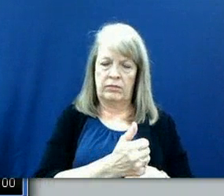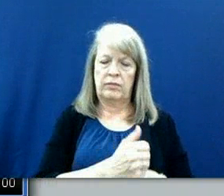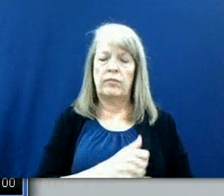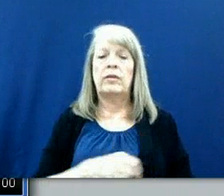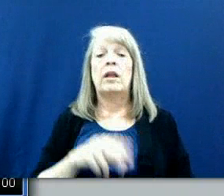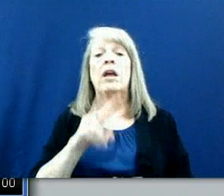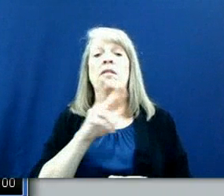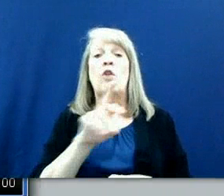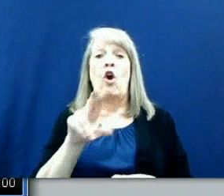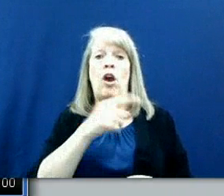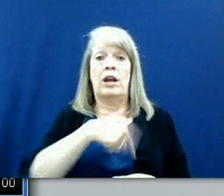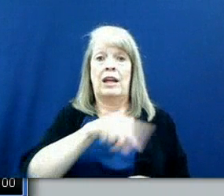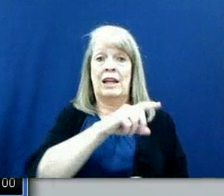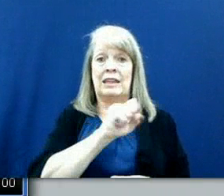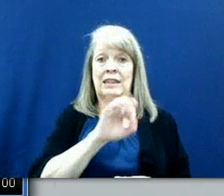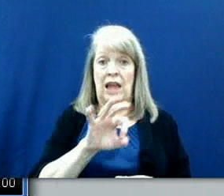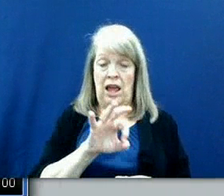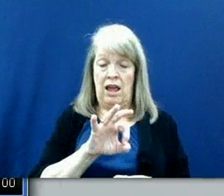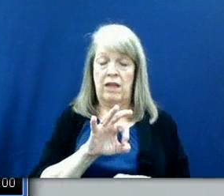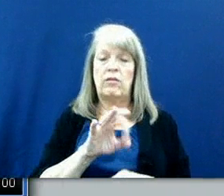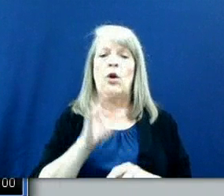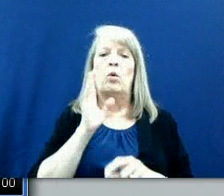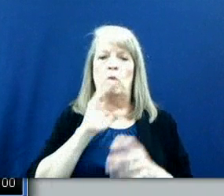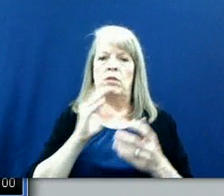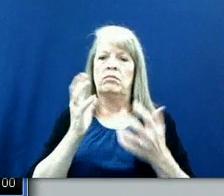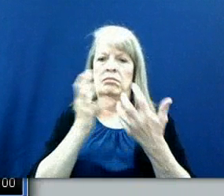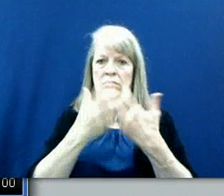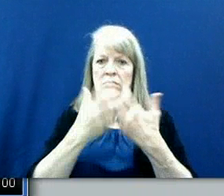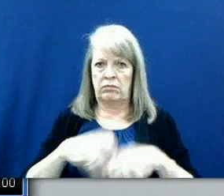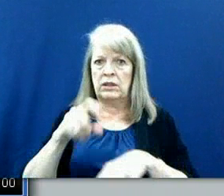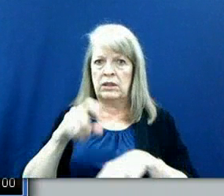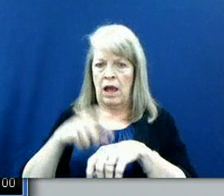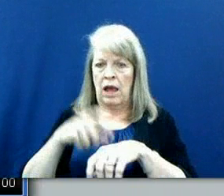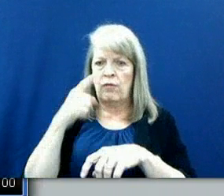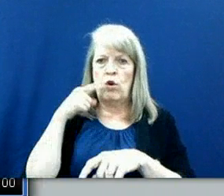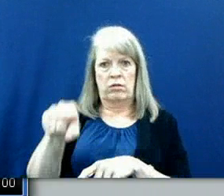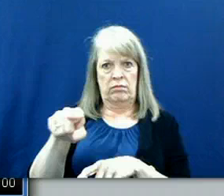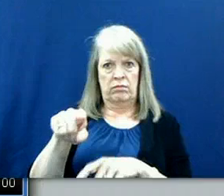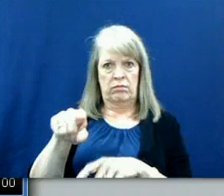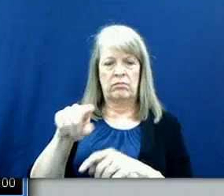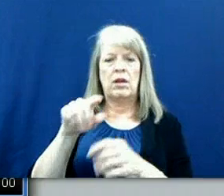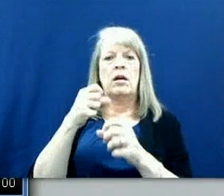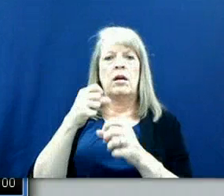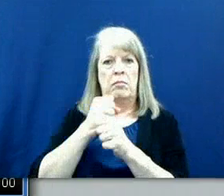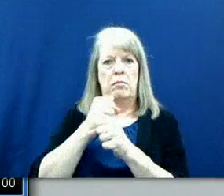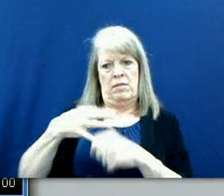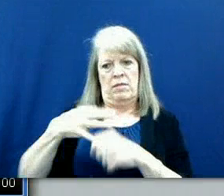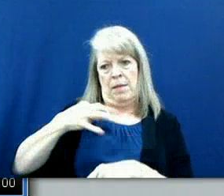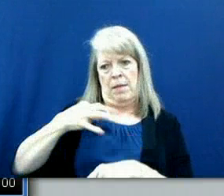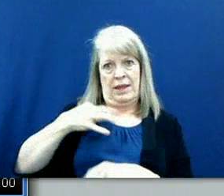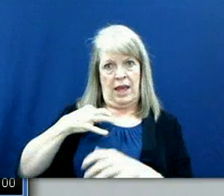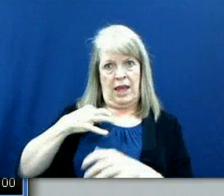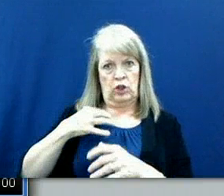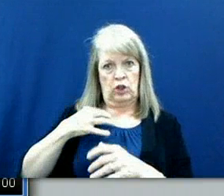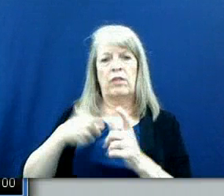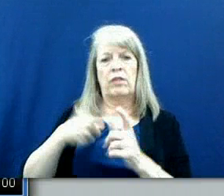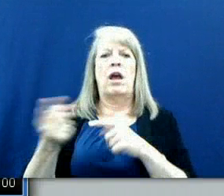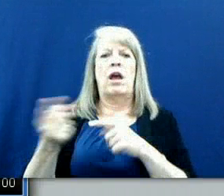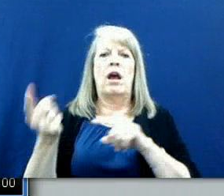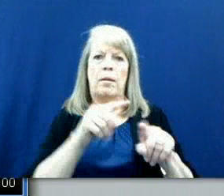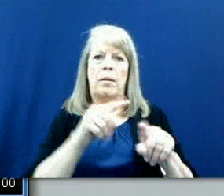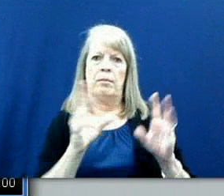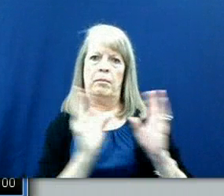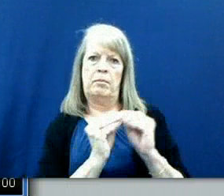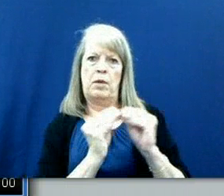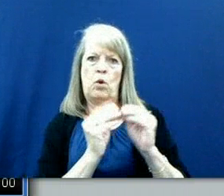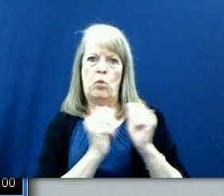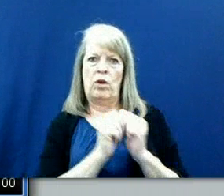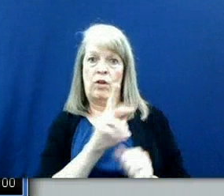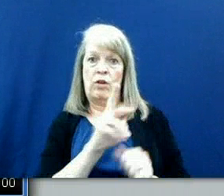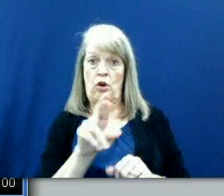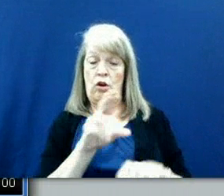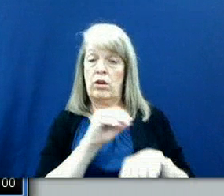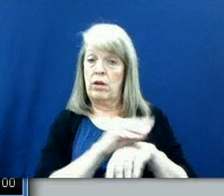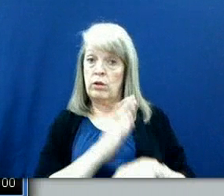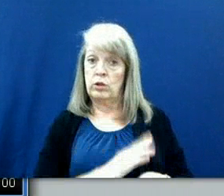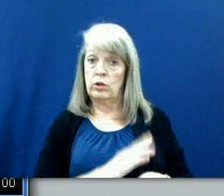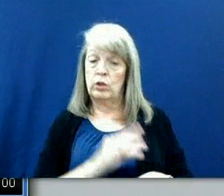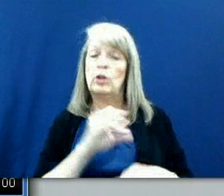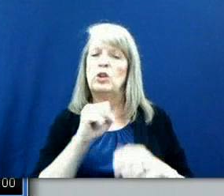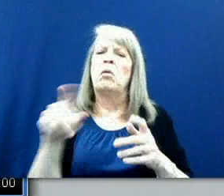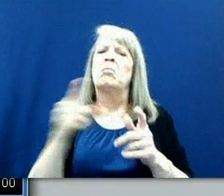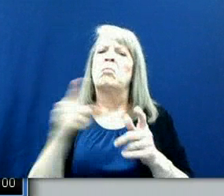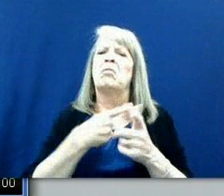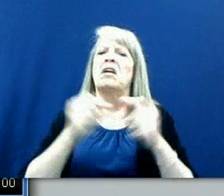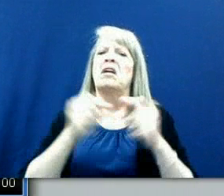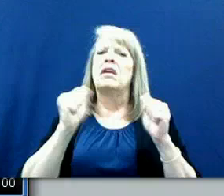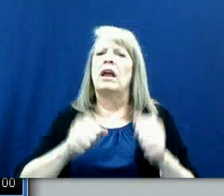VR staff will arrange for the individual to make an application and meet with the vocational rehabilitation counselor so that eligibility can